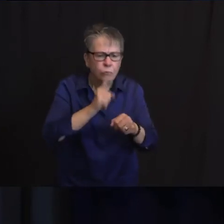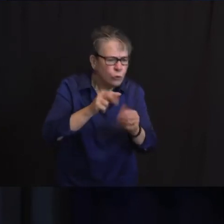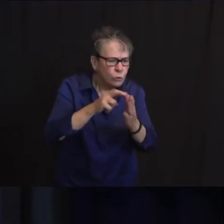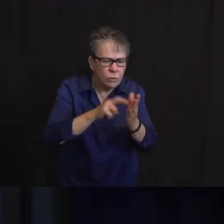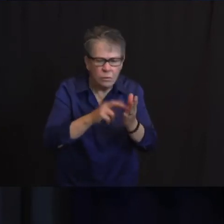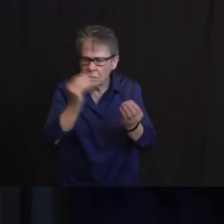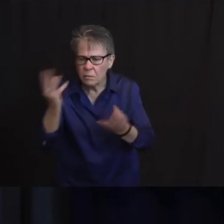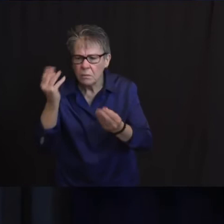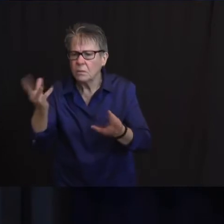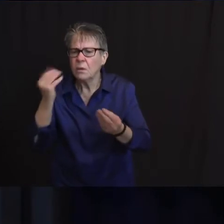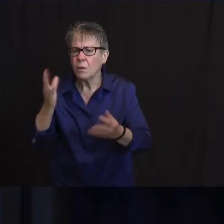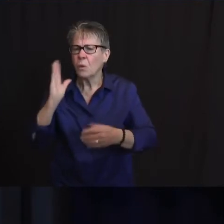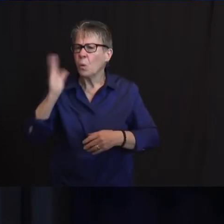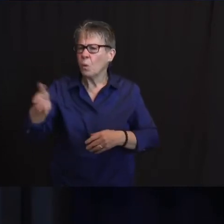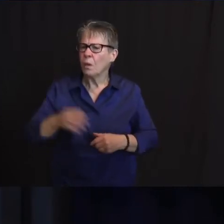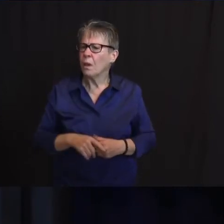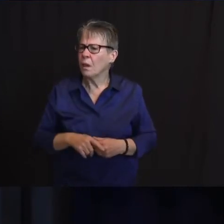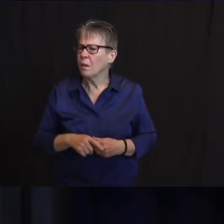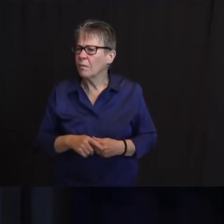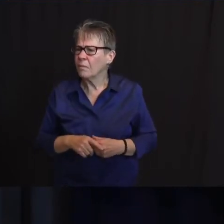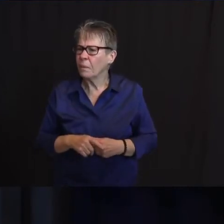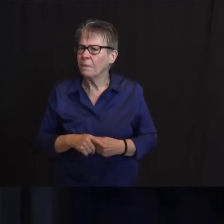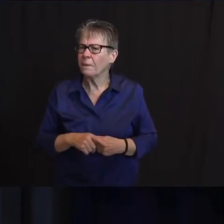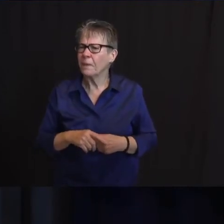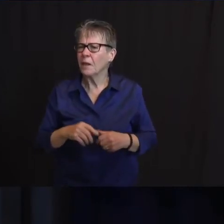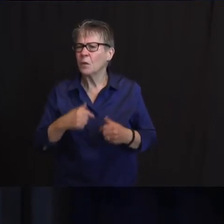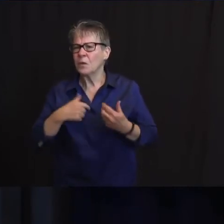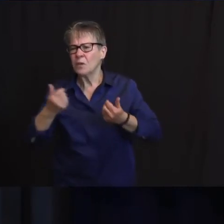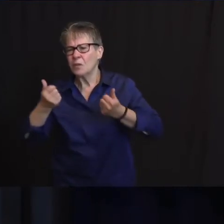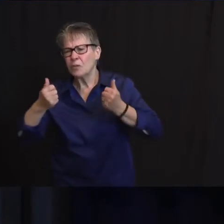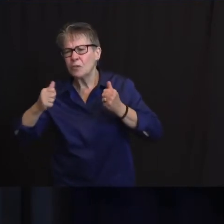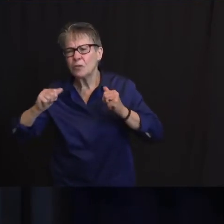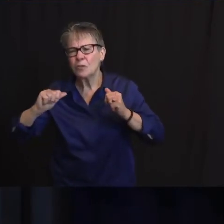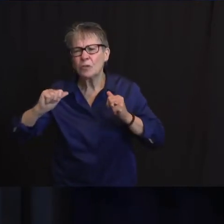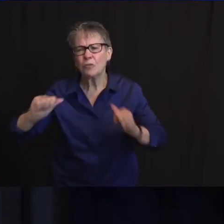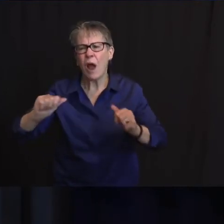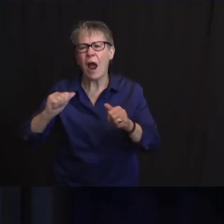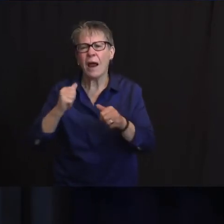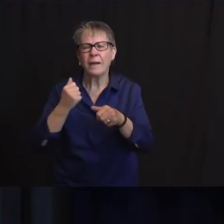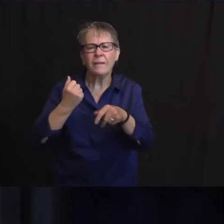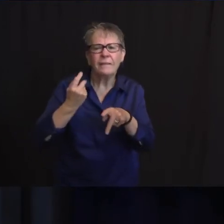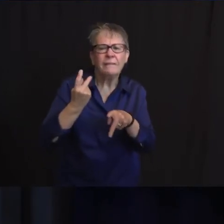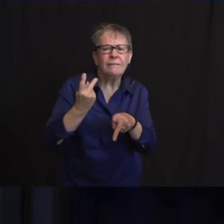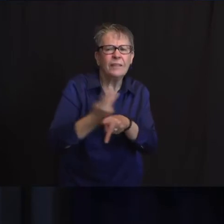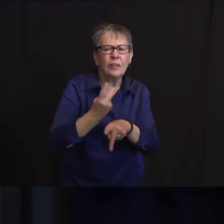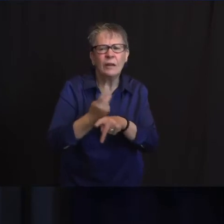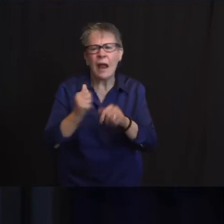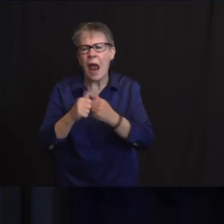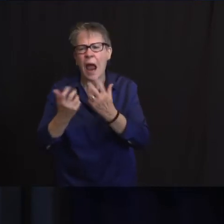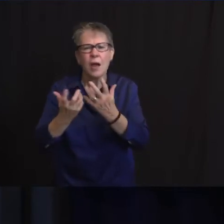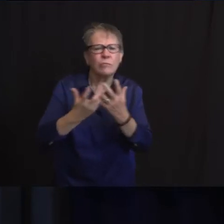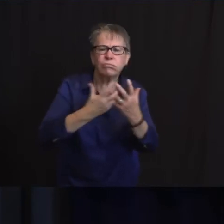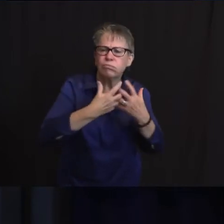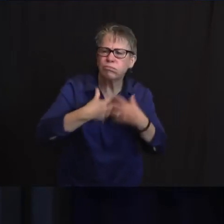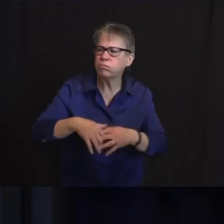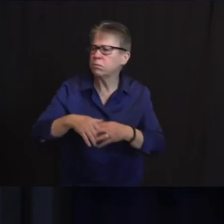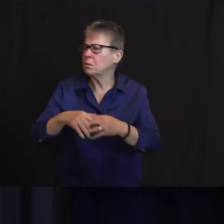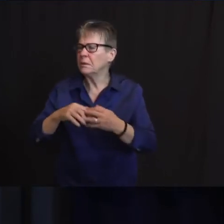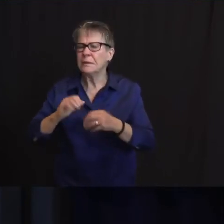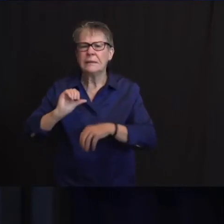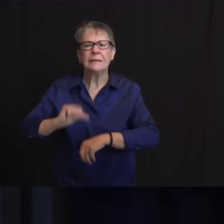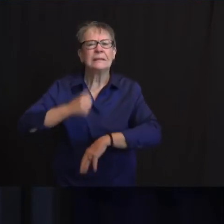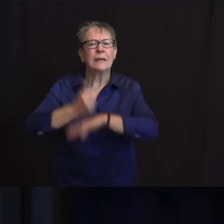and scheduling at all of our sites that do not currently participate in NJVSS. Our attempt